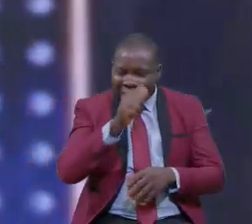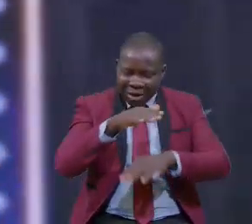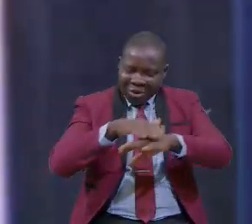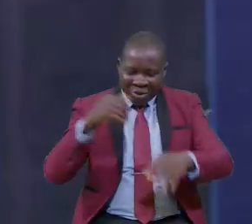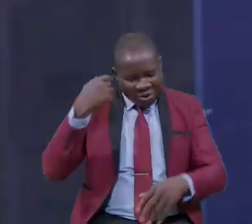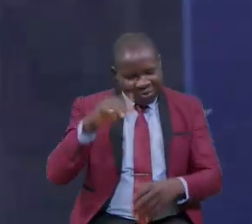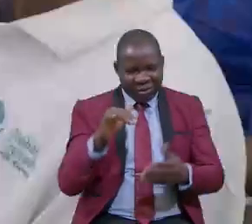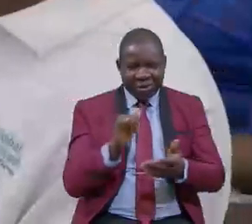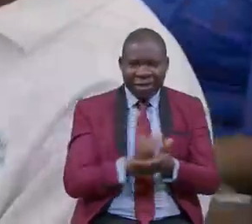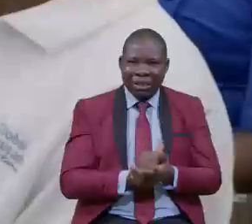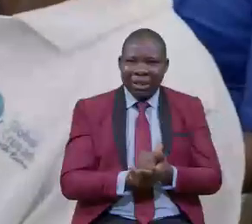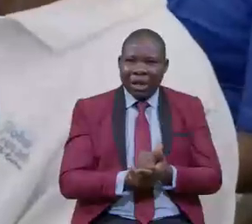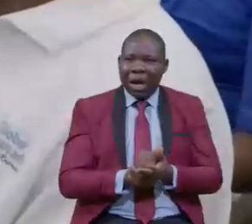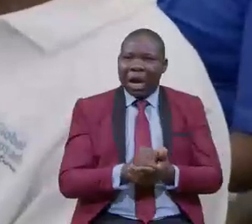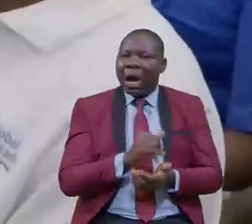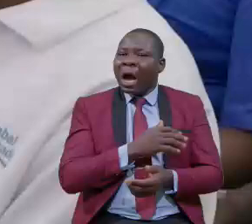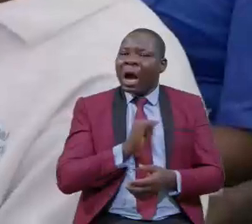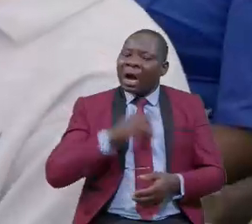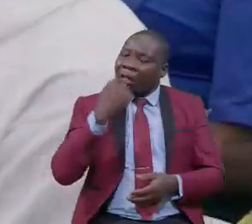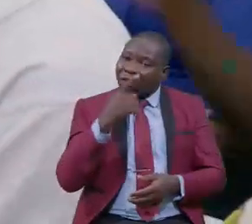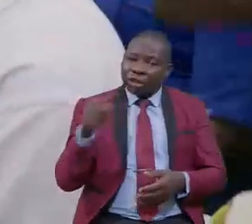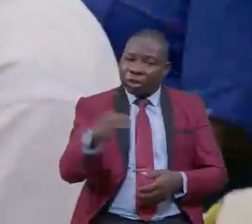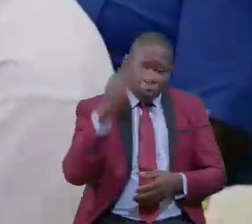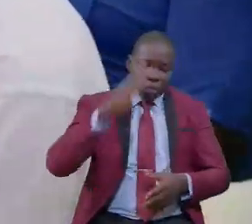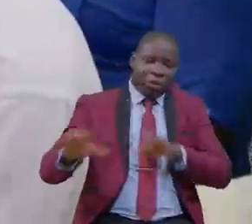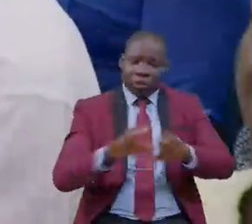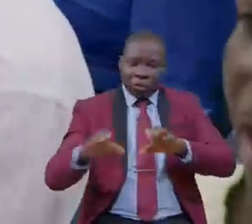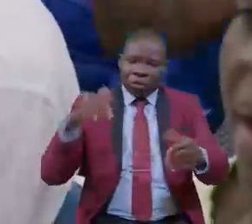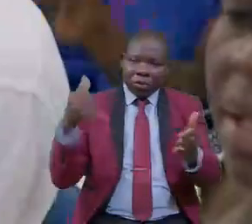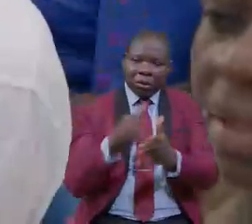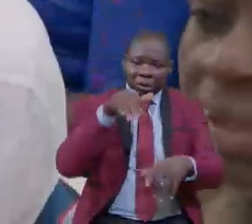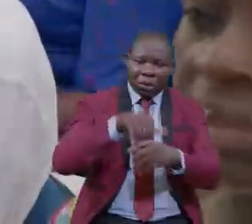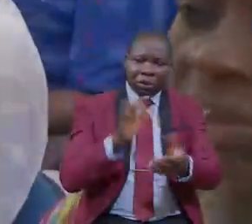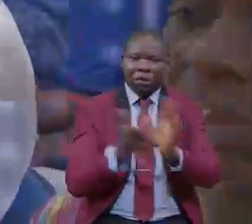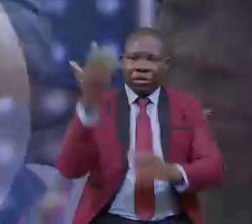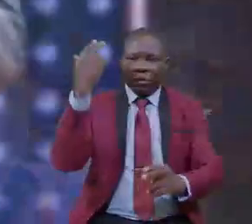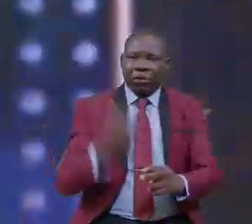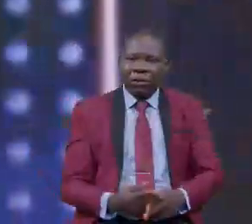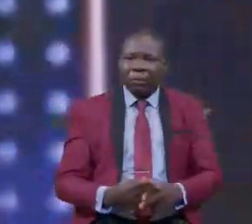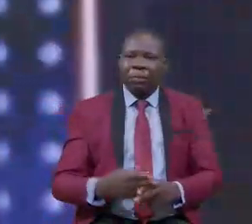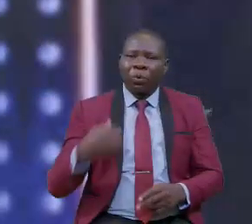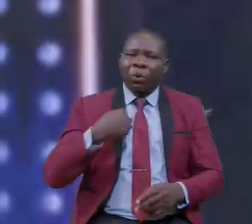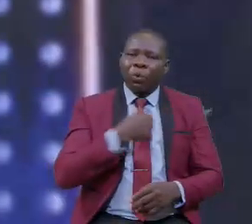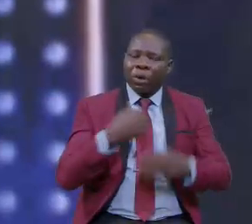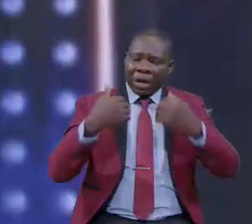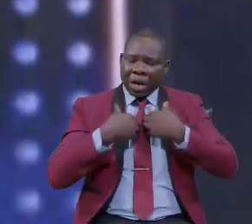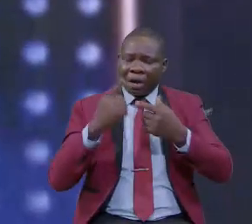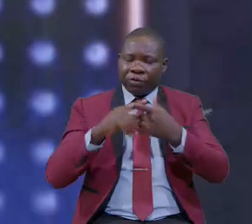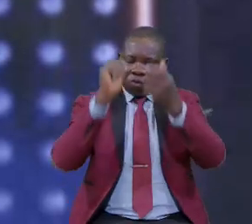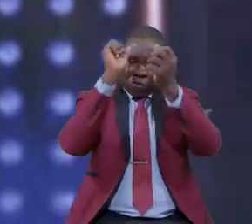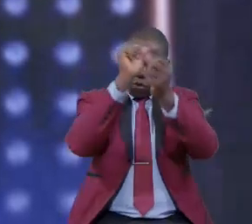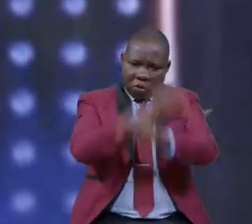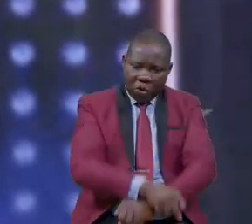will do it. I said you will do it. We have to conquer